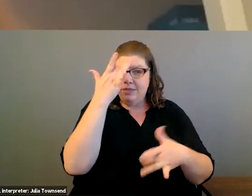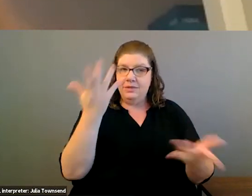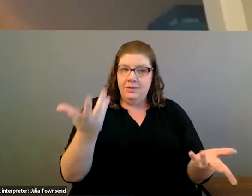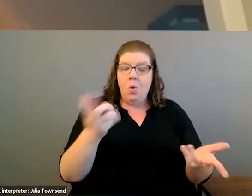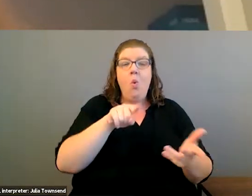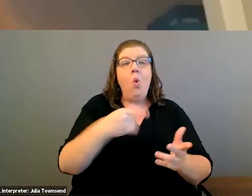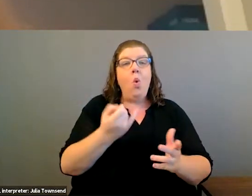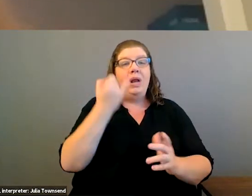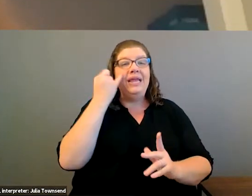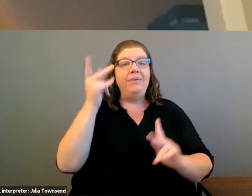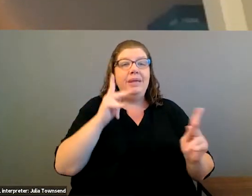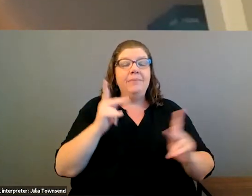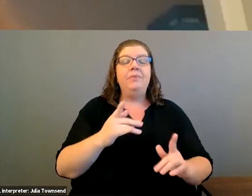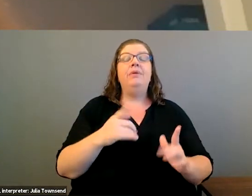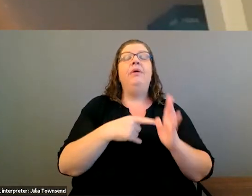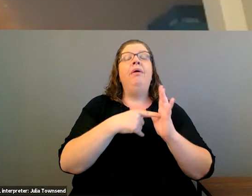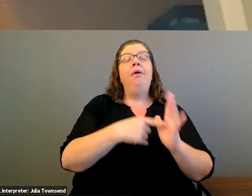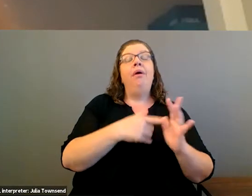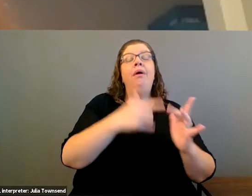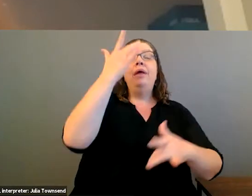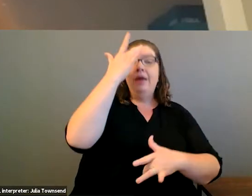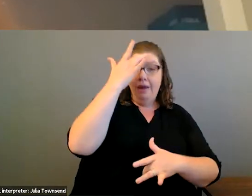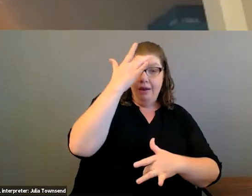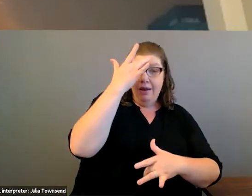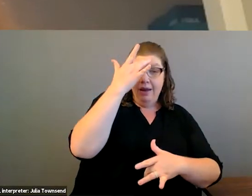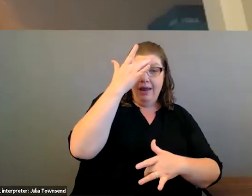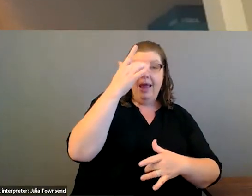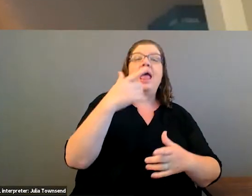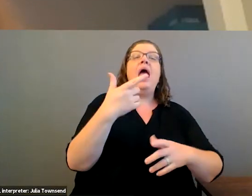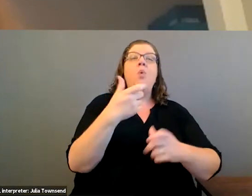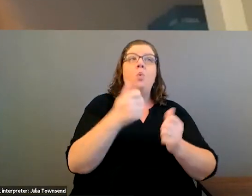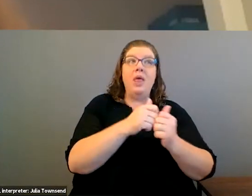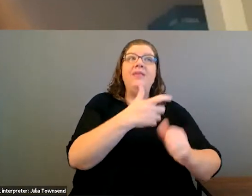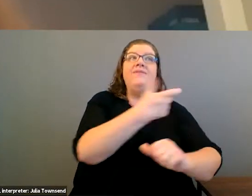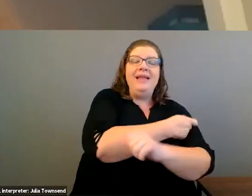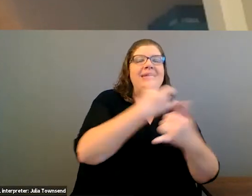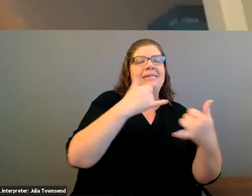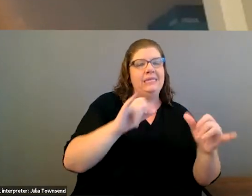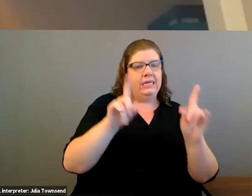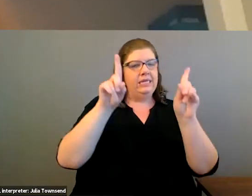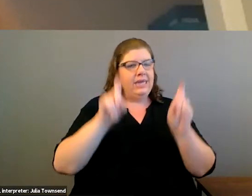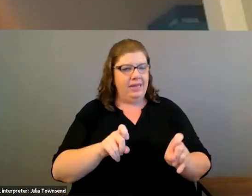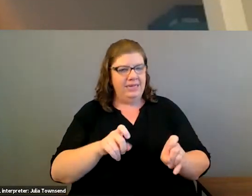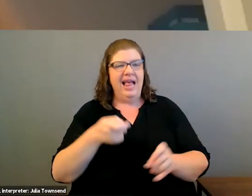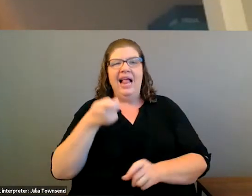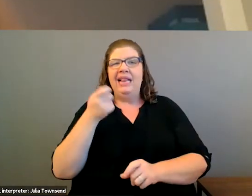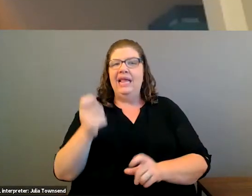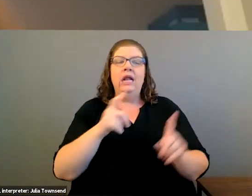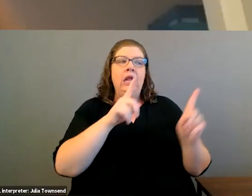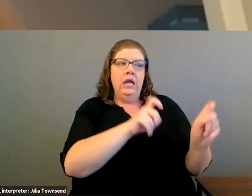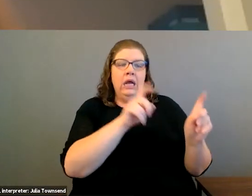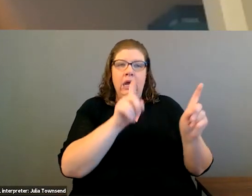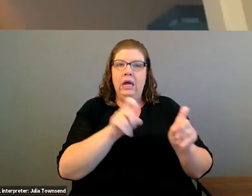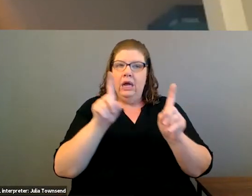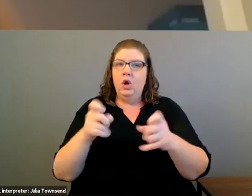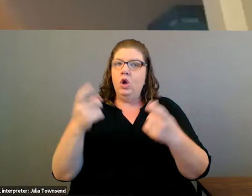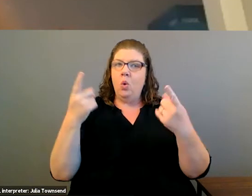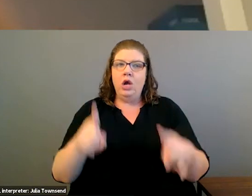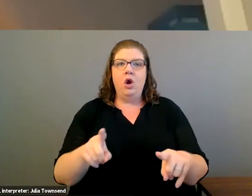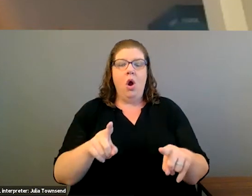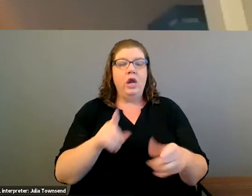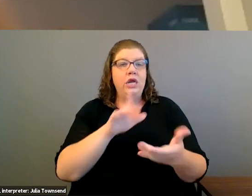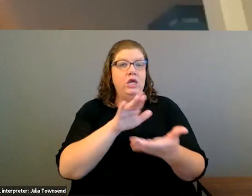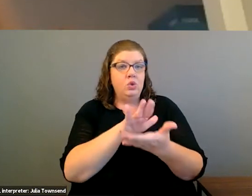have symptoms and are vaccinated that they get surveillance testing. You'll see very little surveillance testing going on with